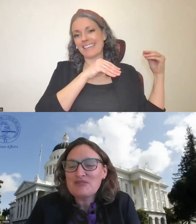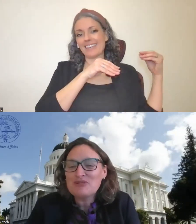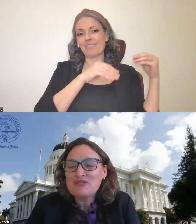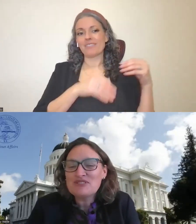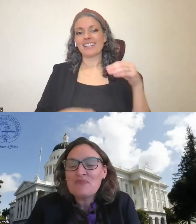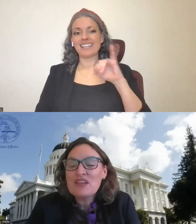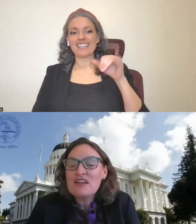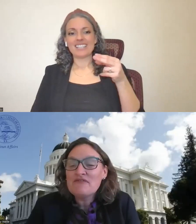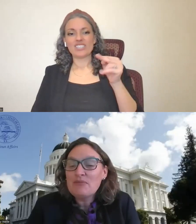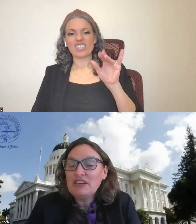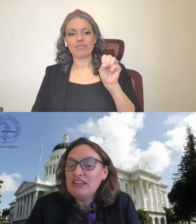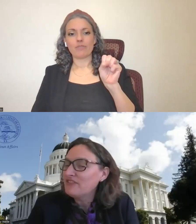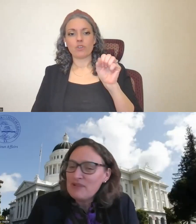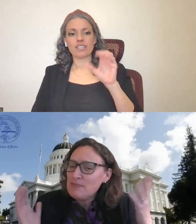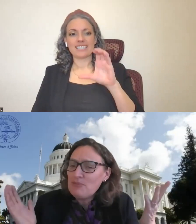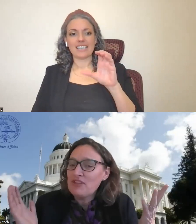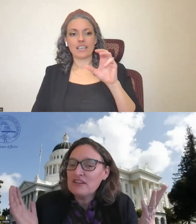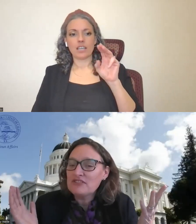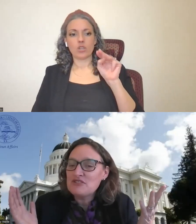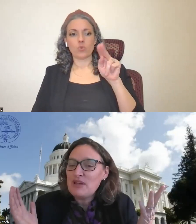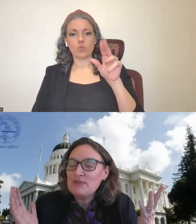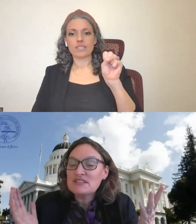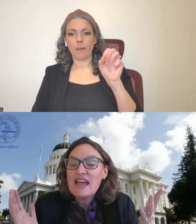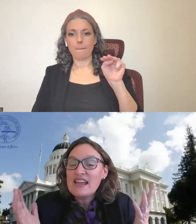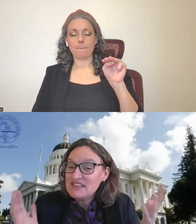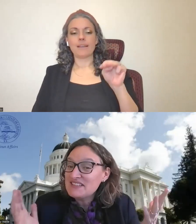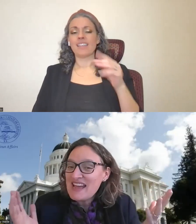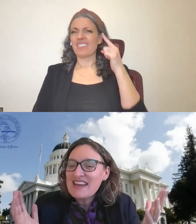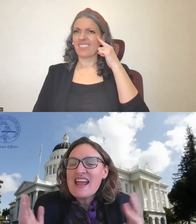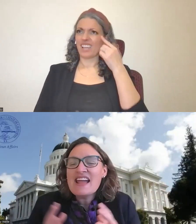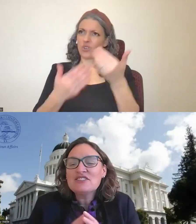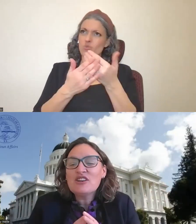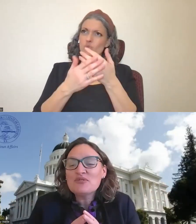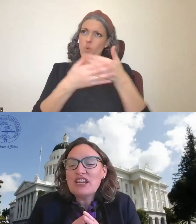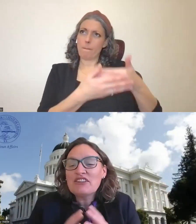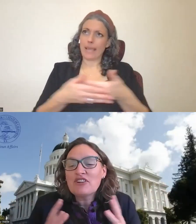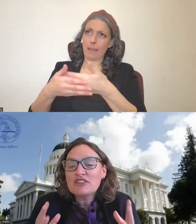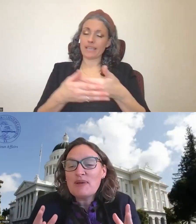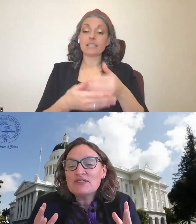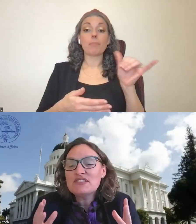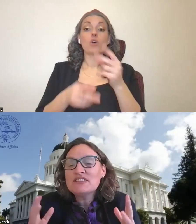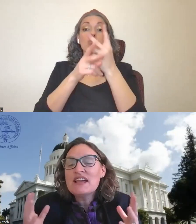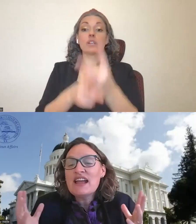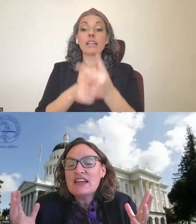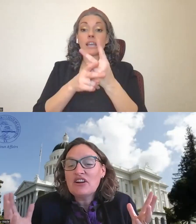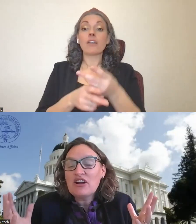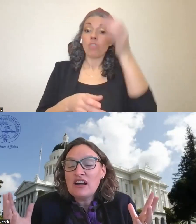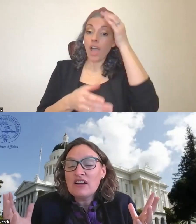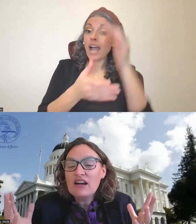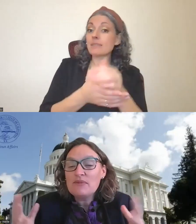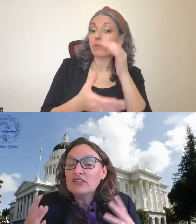Jennifer Siebel Newsom. Family leave, many people think of as new babies. It is that, and it's also caring for our spouses